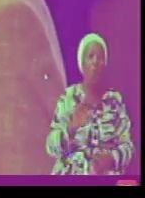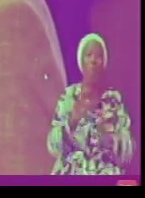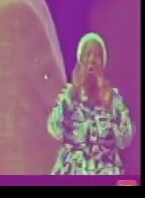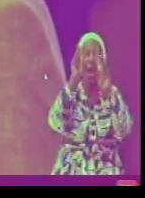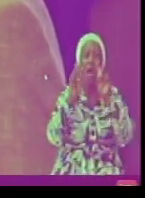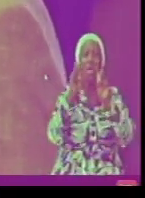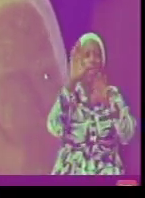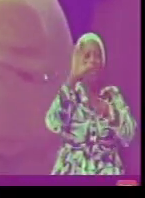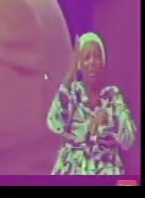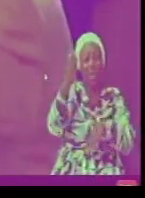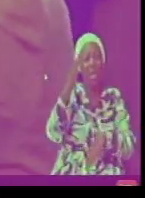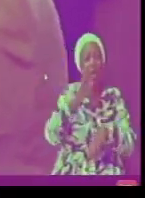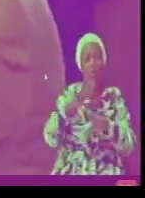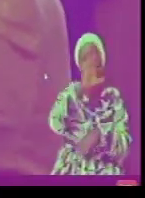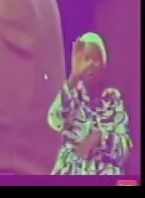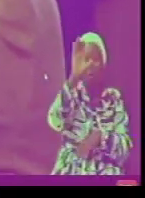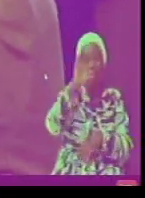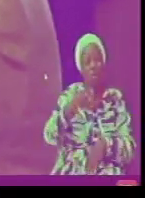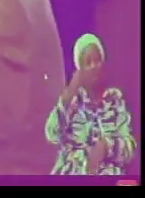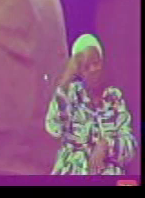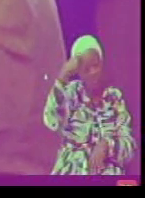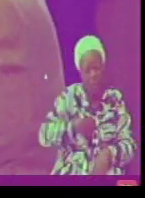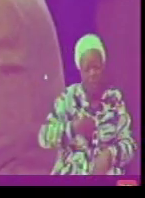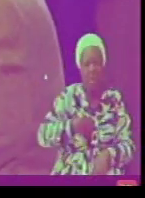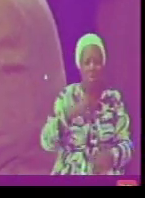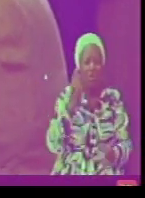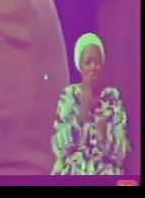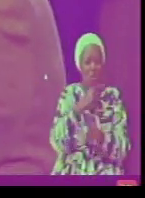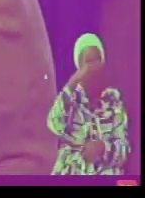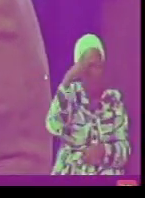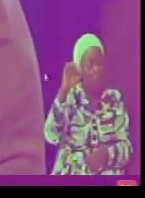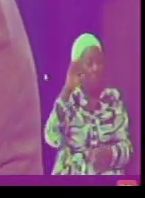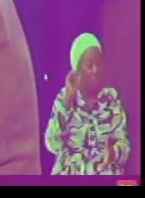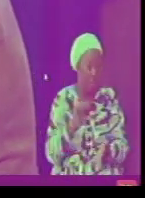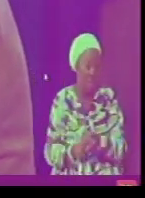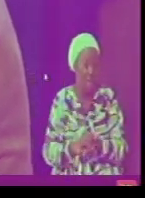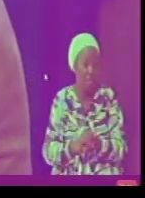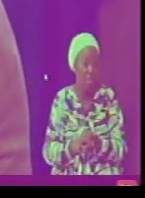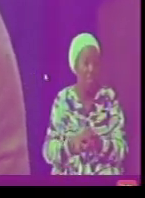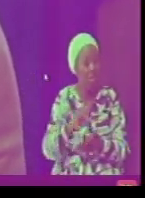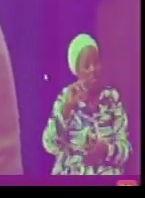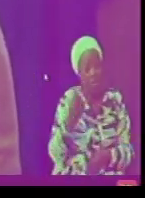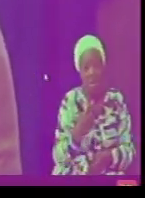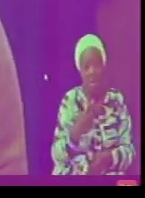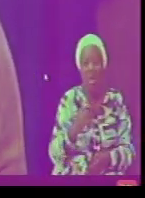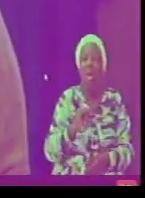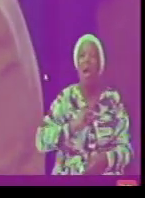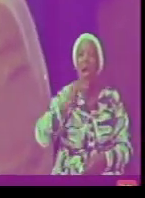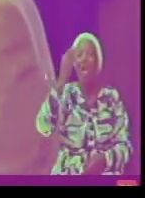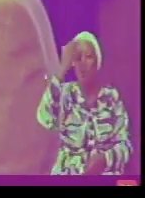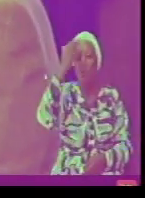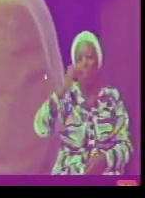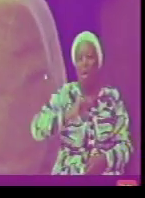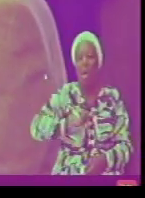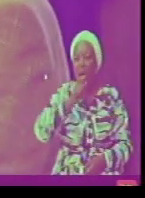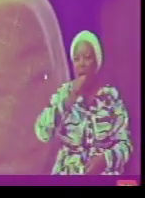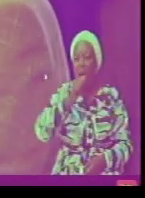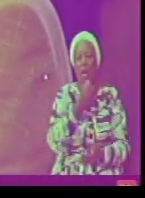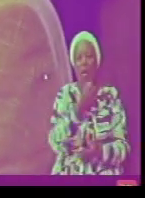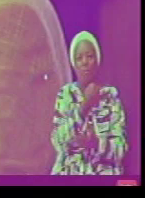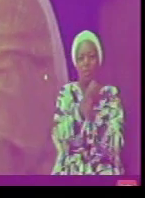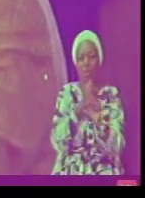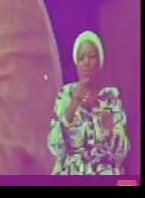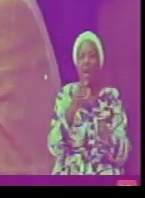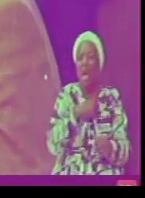me, and your hanging there on the cross for me, on the basis of that alone,